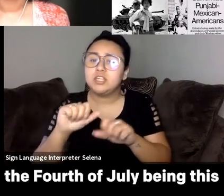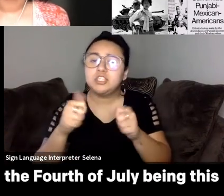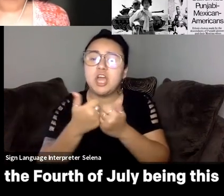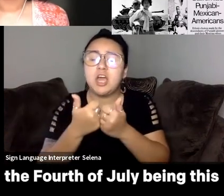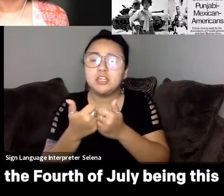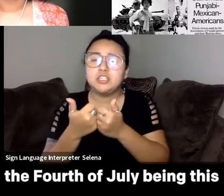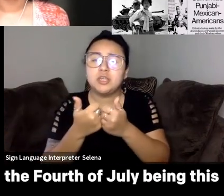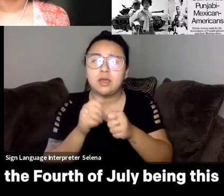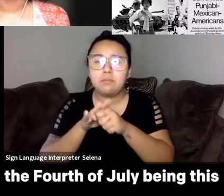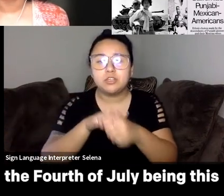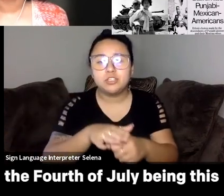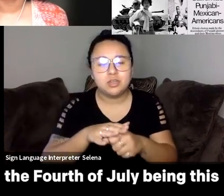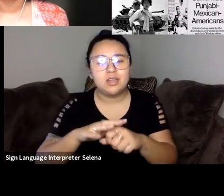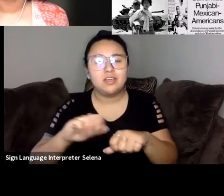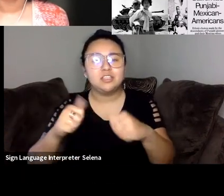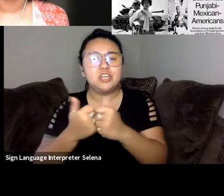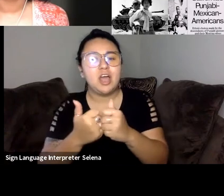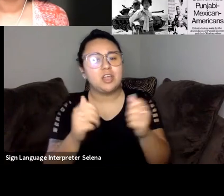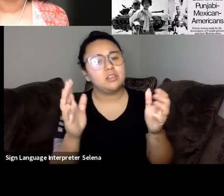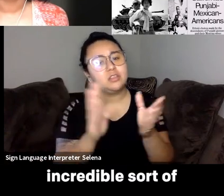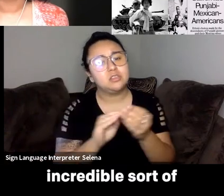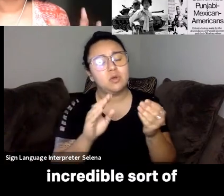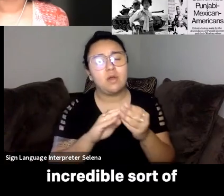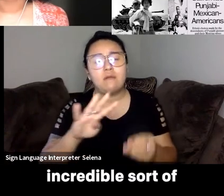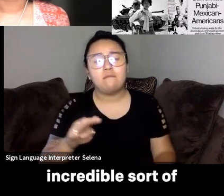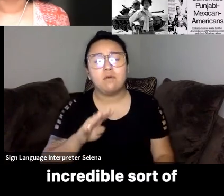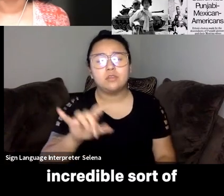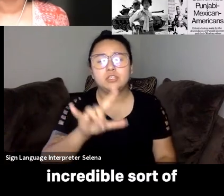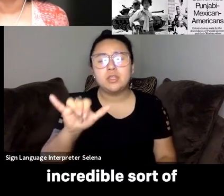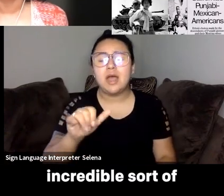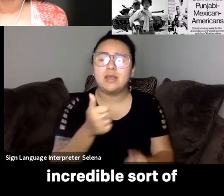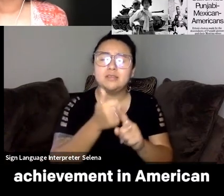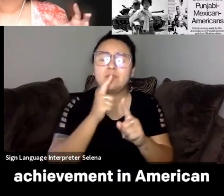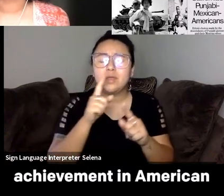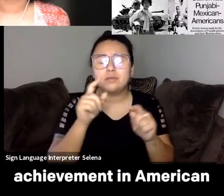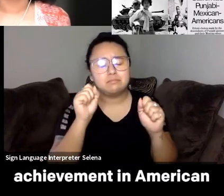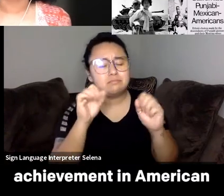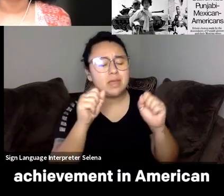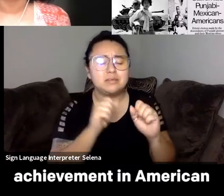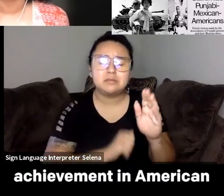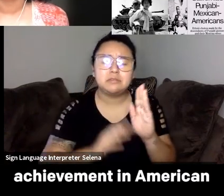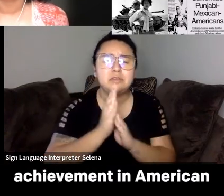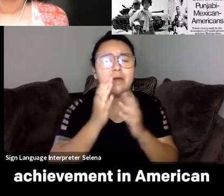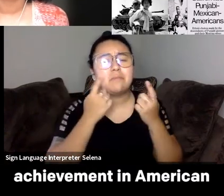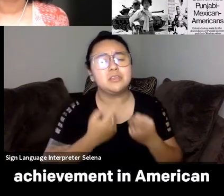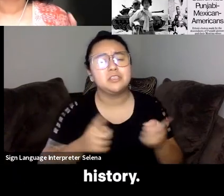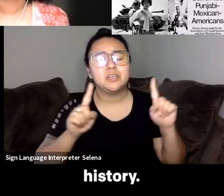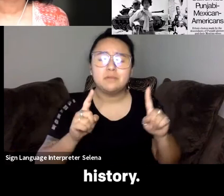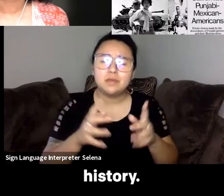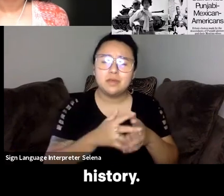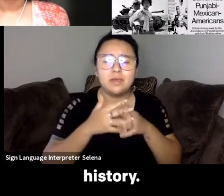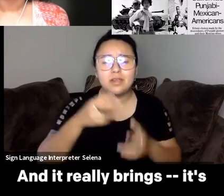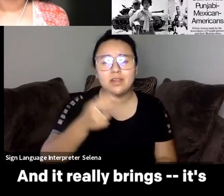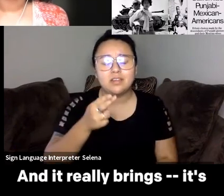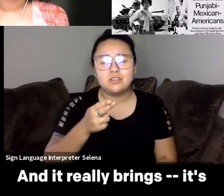the 4th of July being this incredible sort of achievement in American